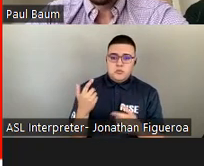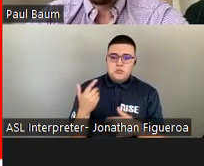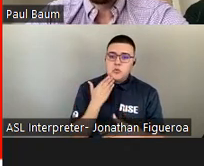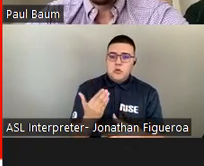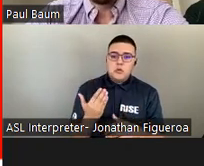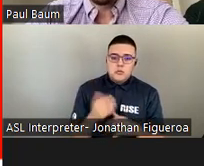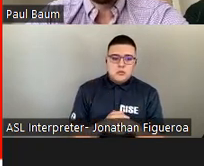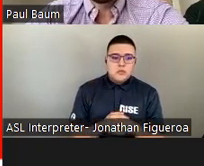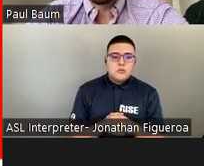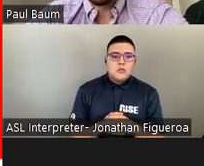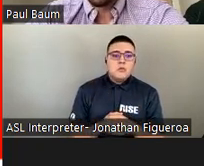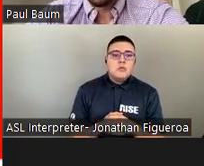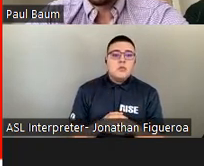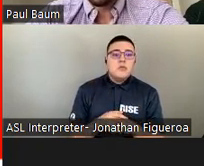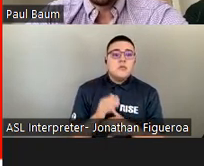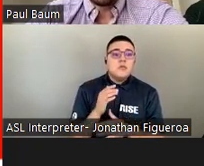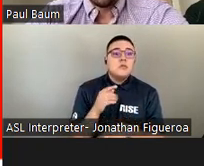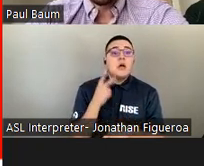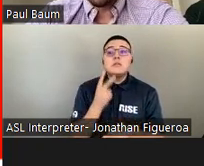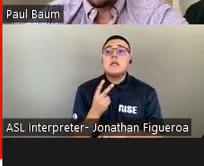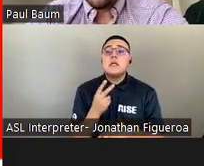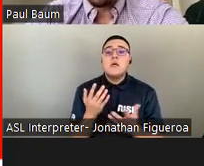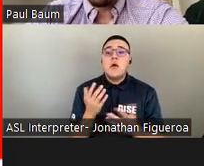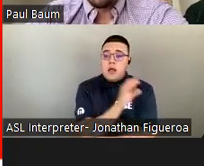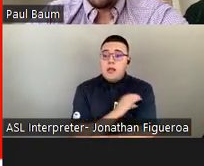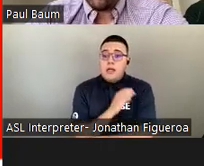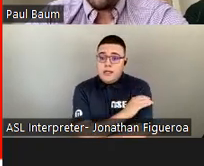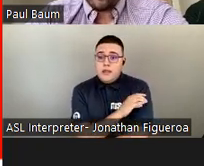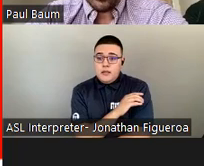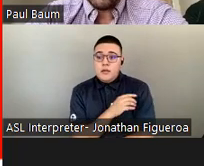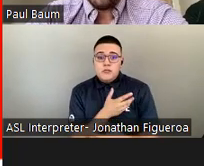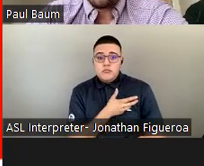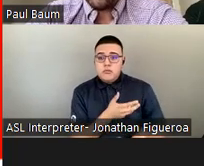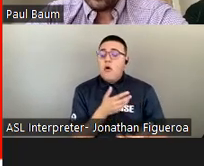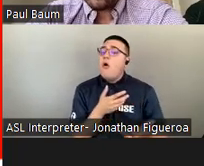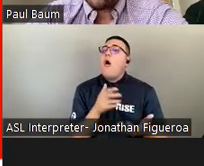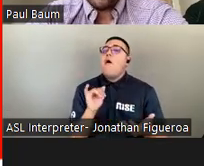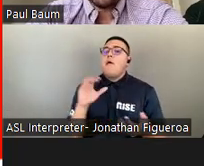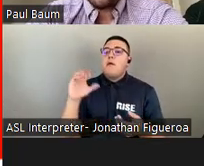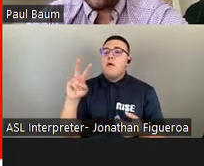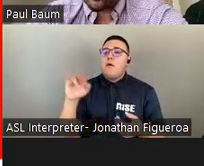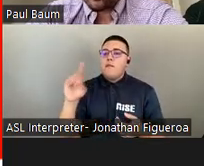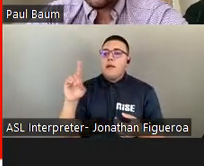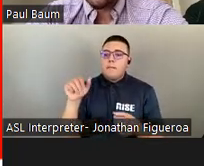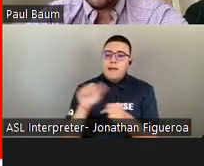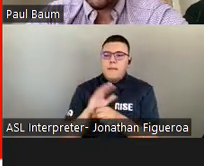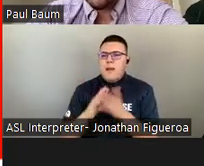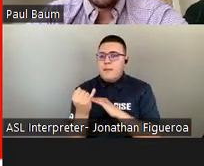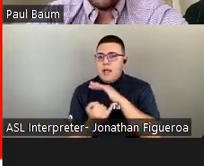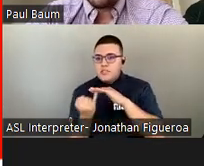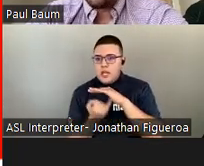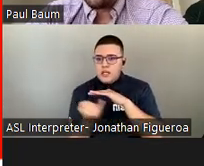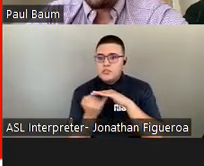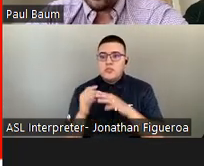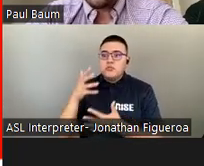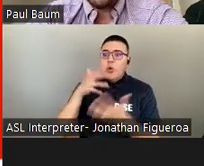Probably some of that in what I've seen clinically is coming out of the COVID pandemic, the isolation, the social isolation